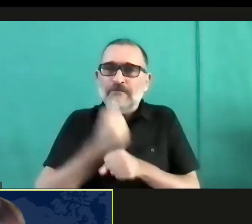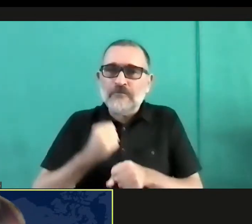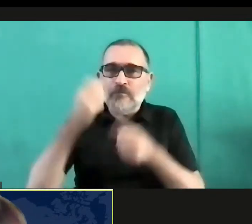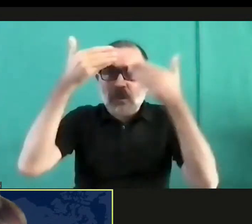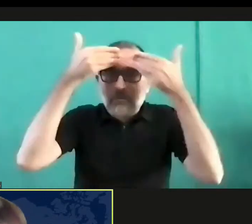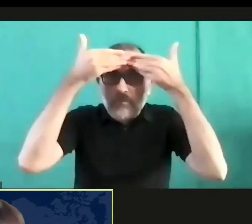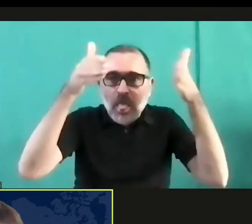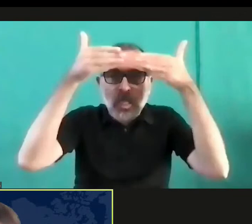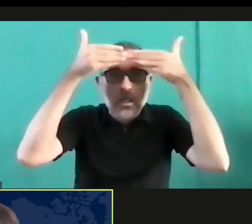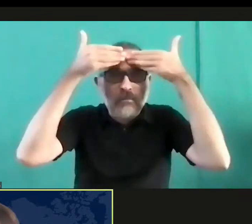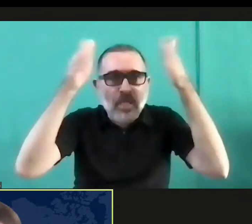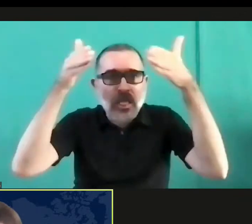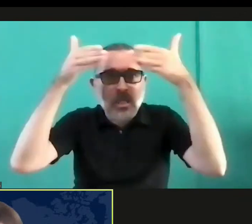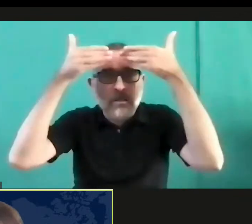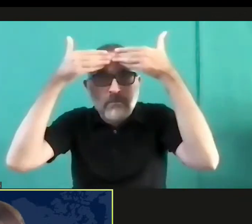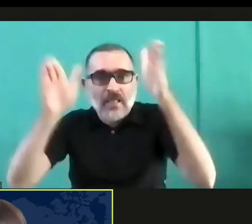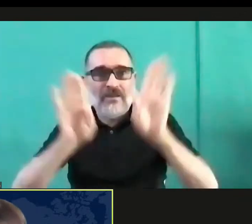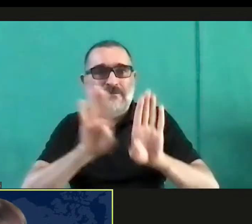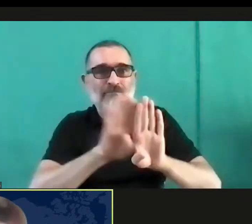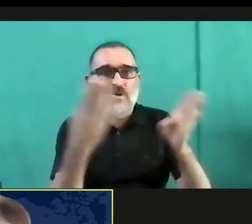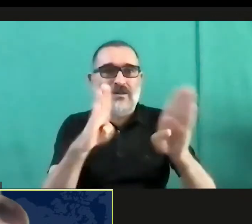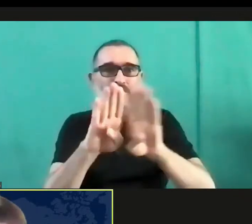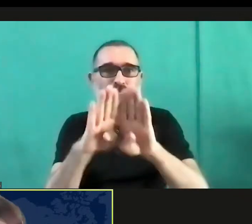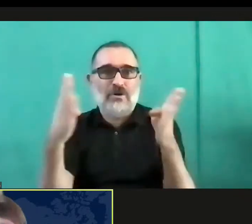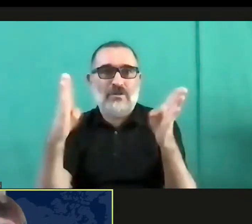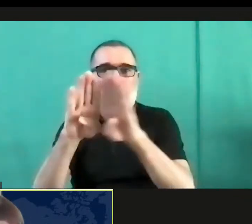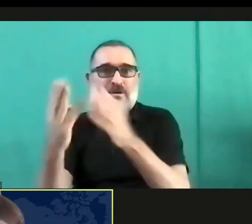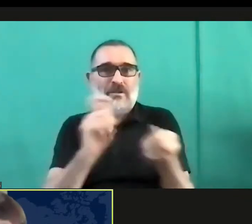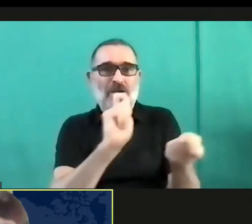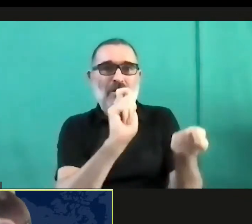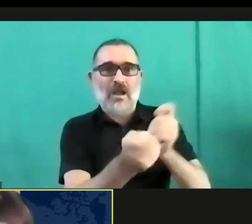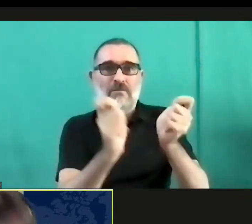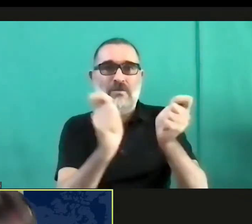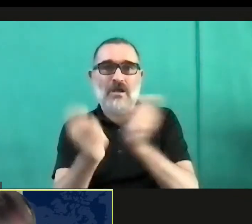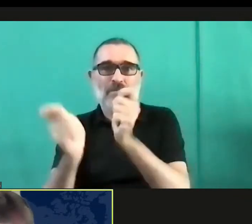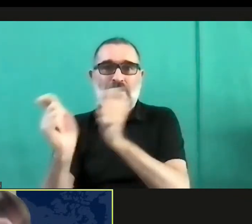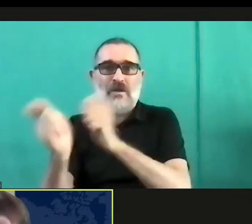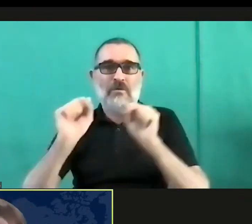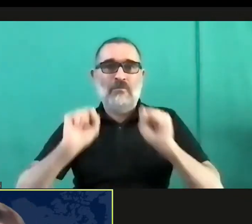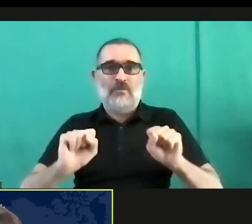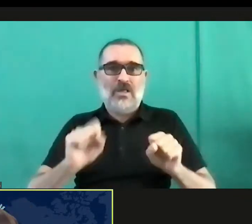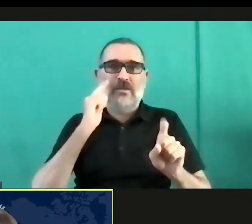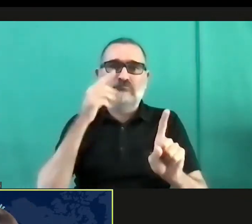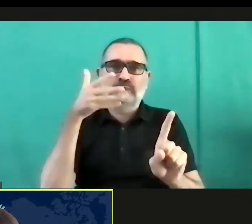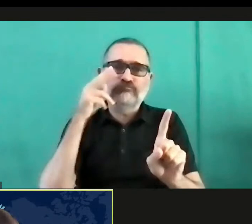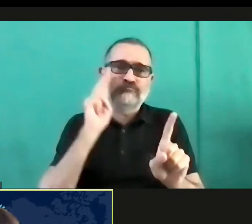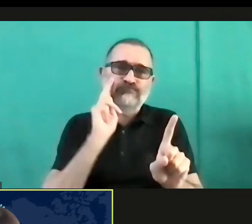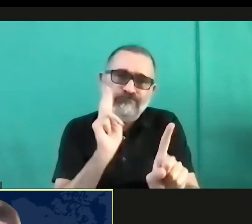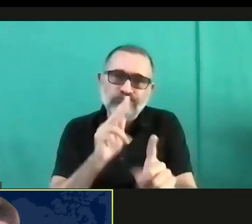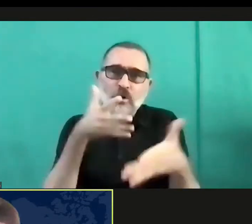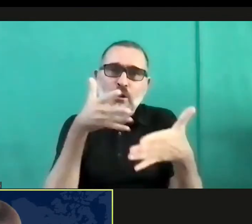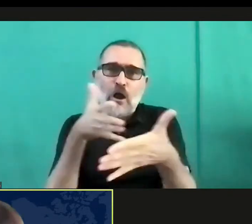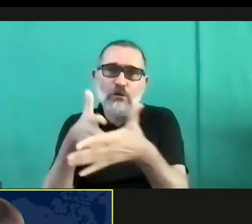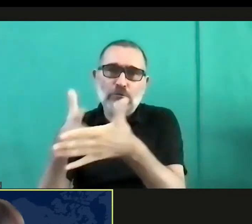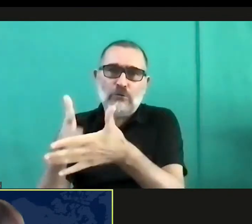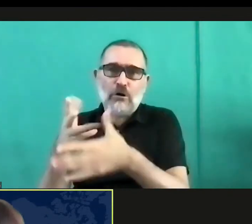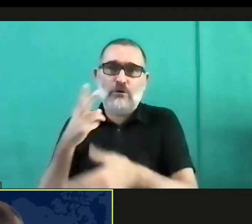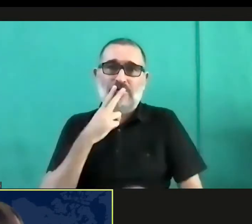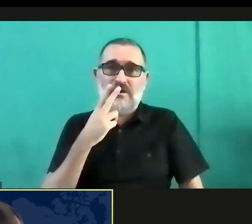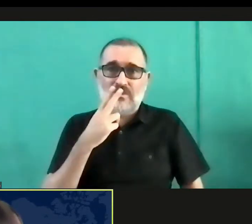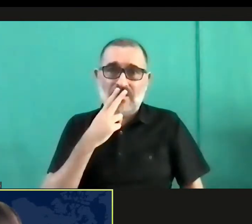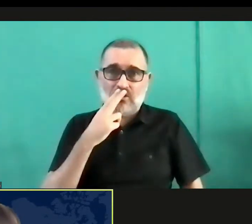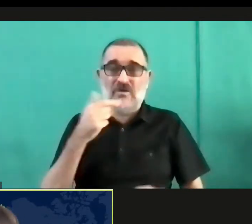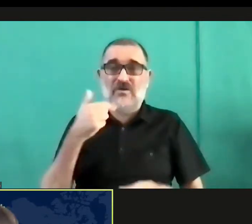they did after their daily job as physicians. Most of them were physicians, and that changed